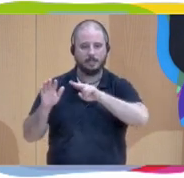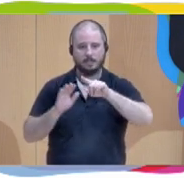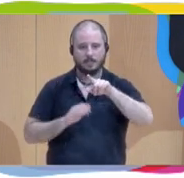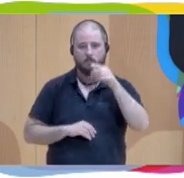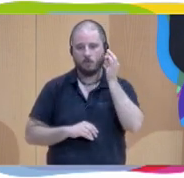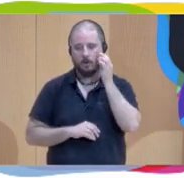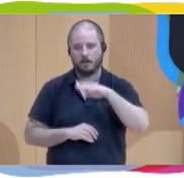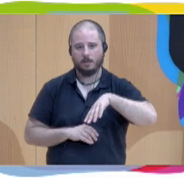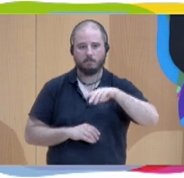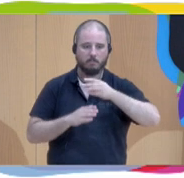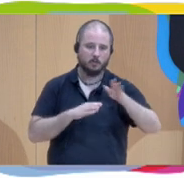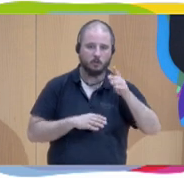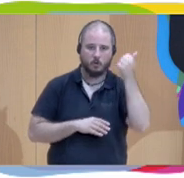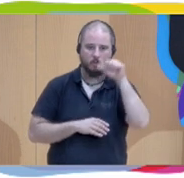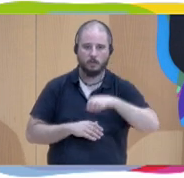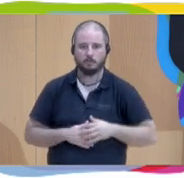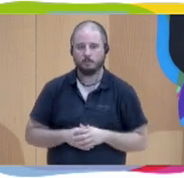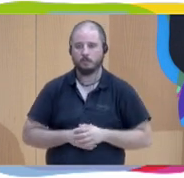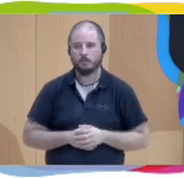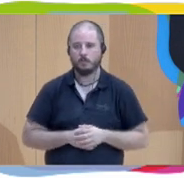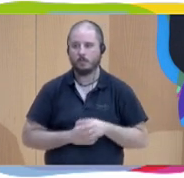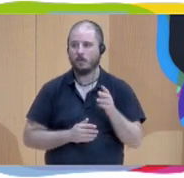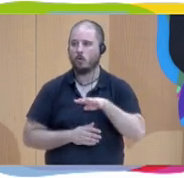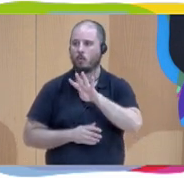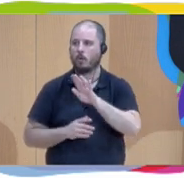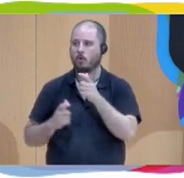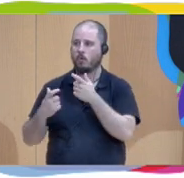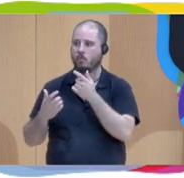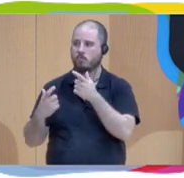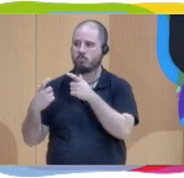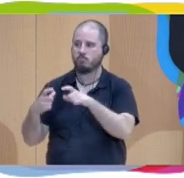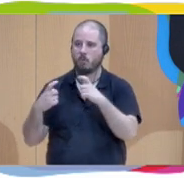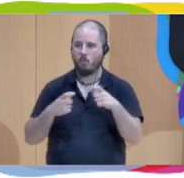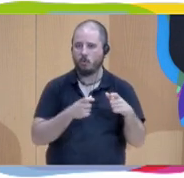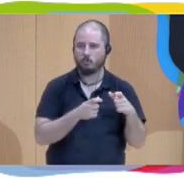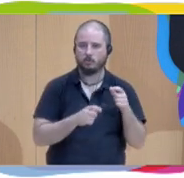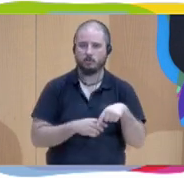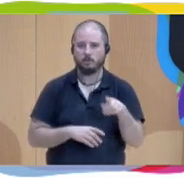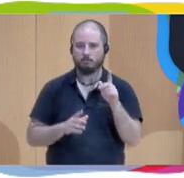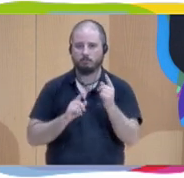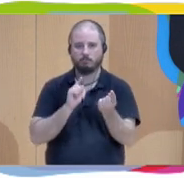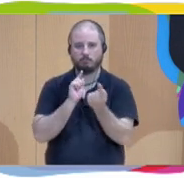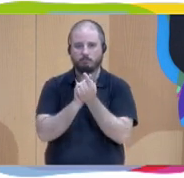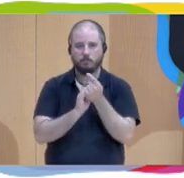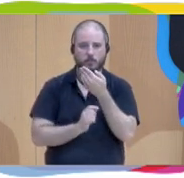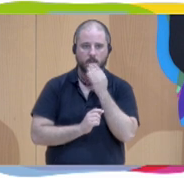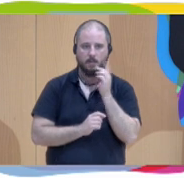online and on-site. And how to train new